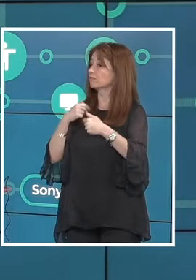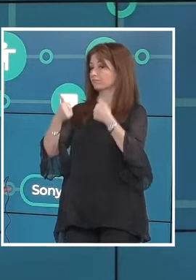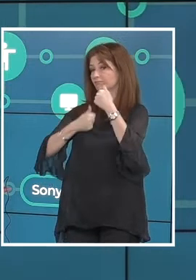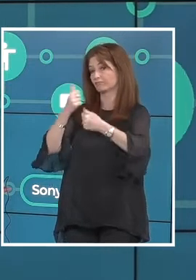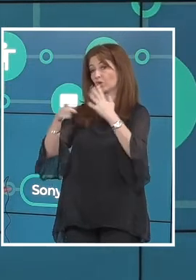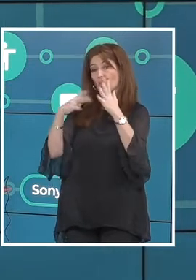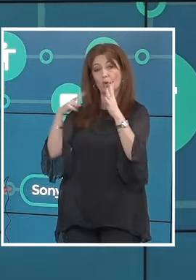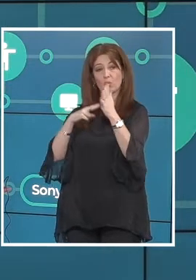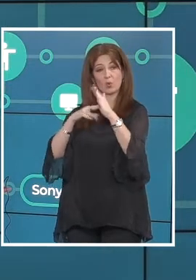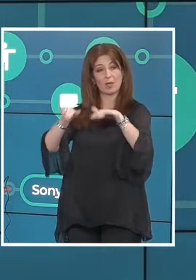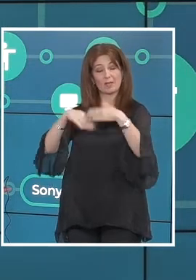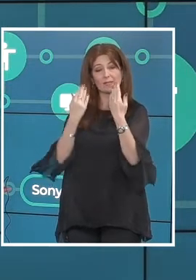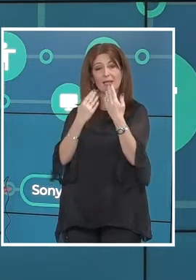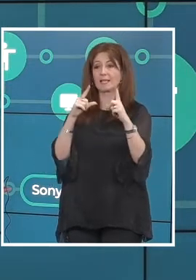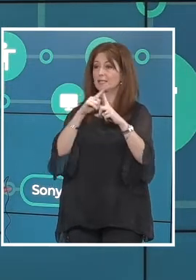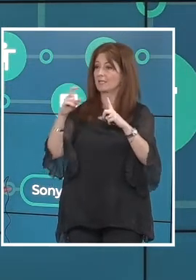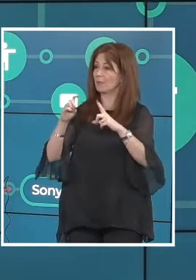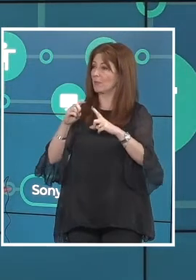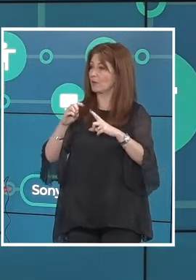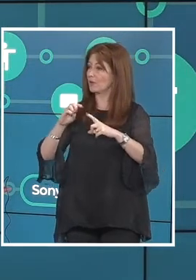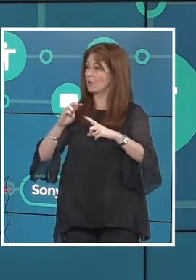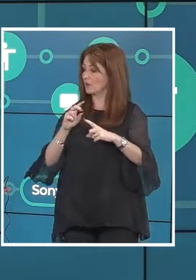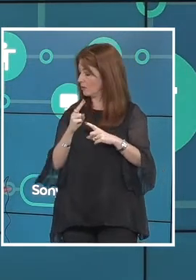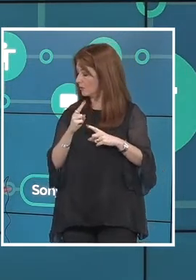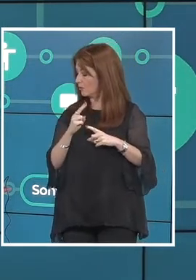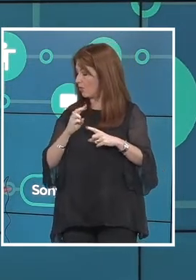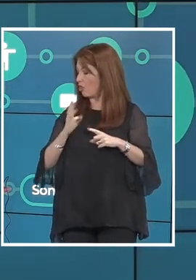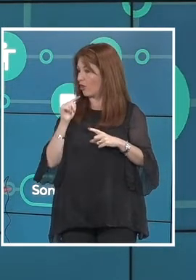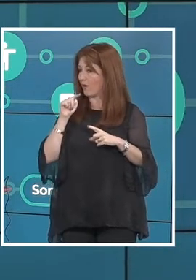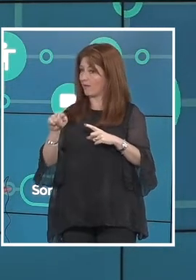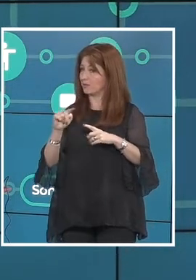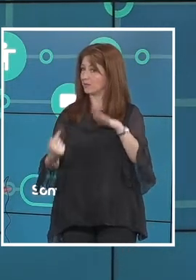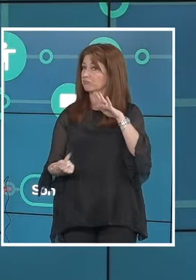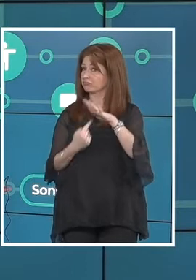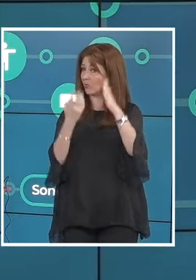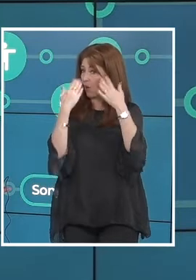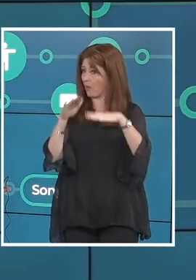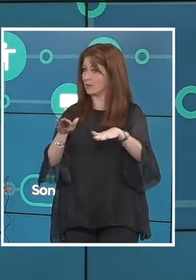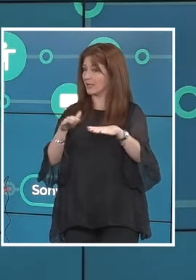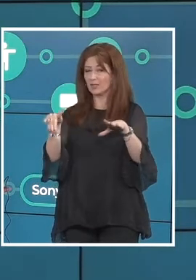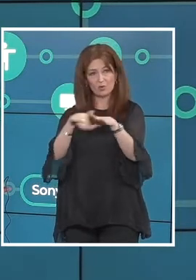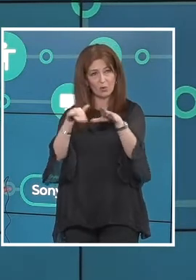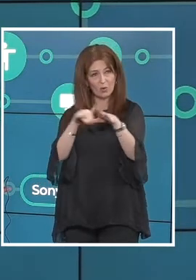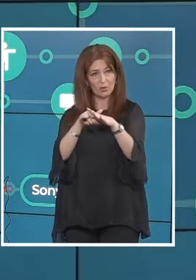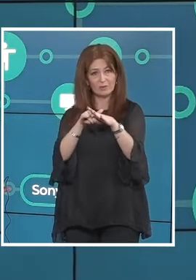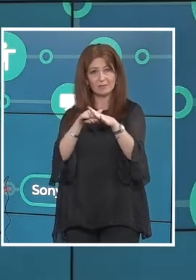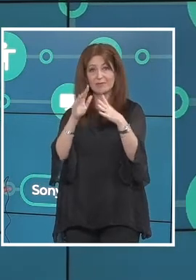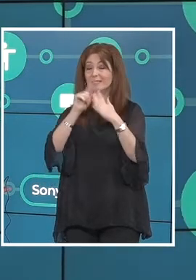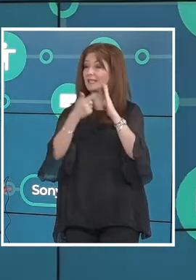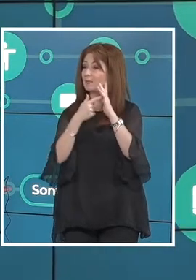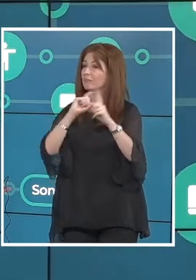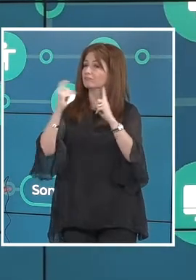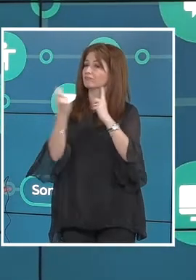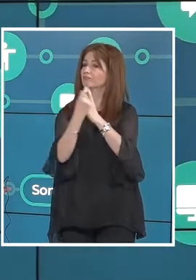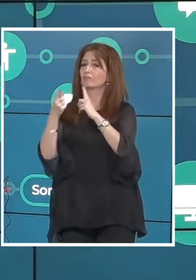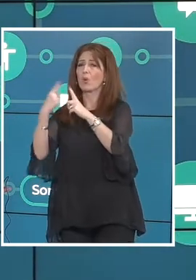People with Disabilities on December 3rd, or any of the key holidays that are not only in the disability community, but also the accessibility community. And then